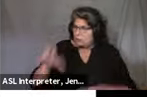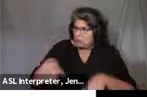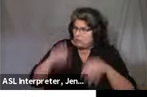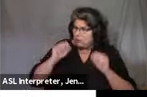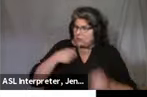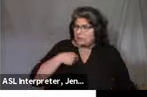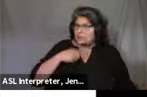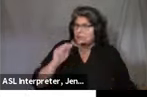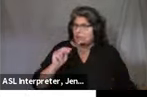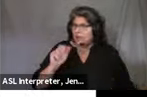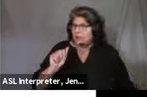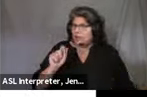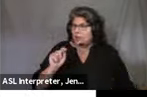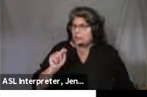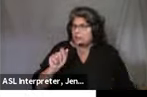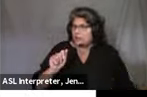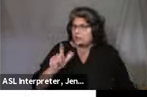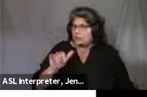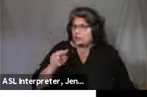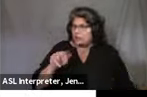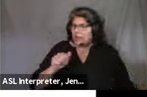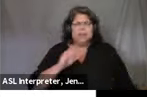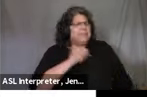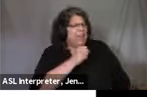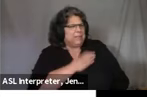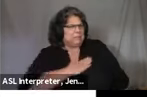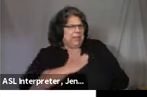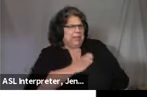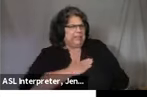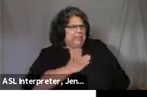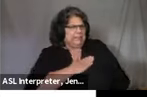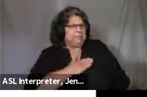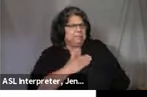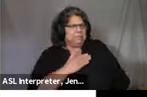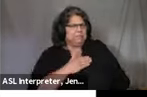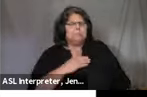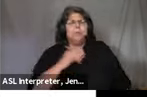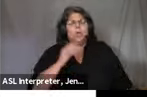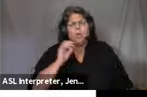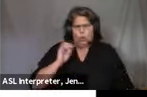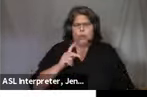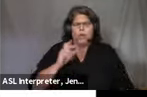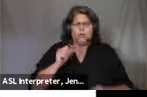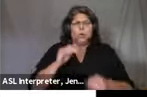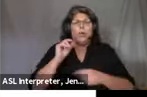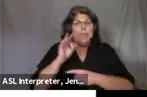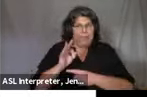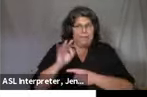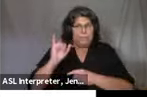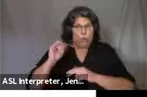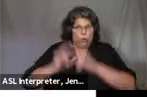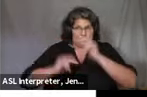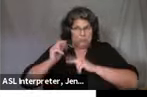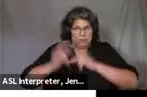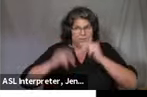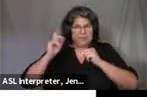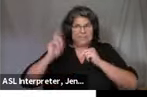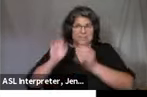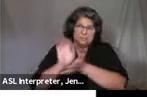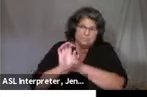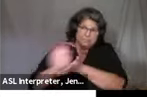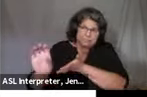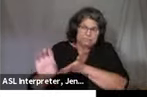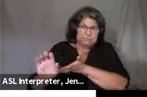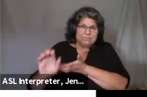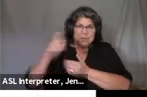Natalina. Please. Yeah, so if those buildings need to be brought down due to